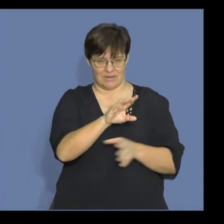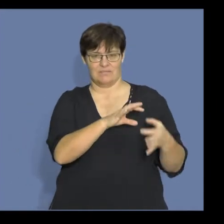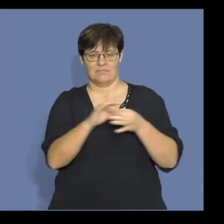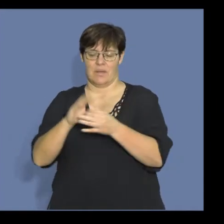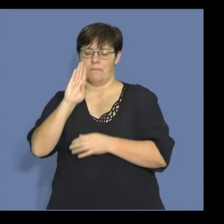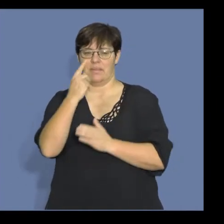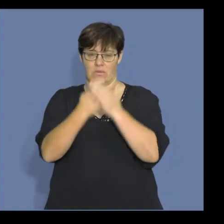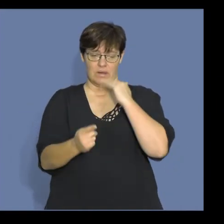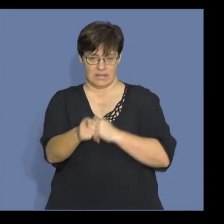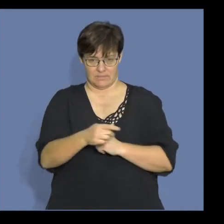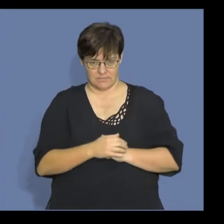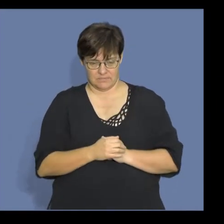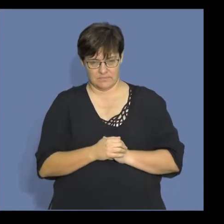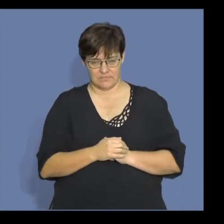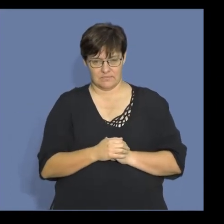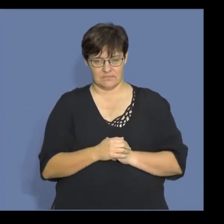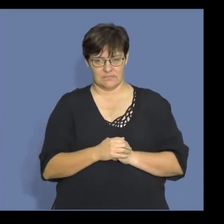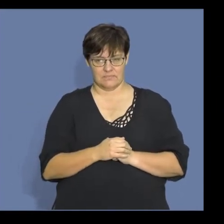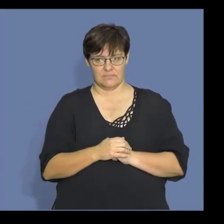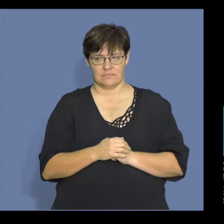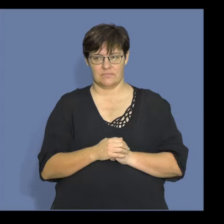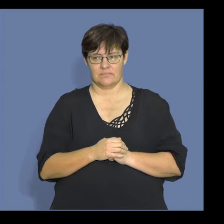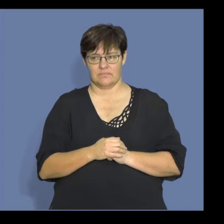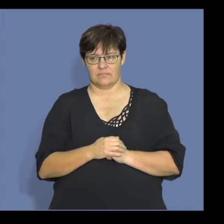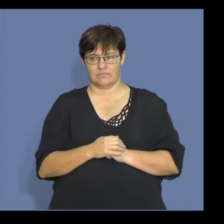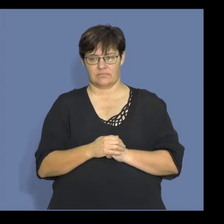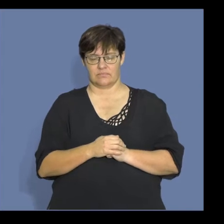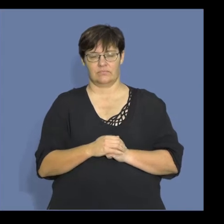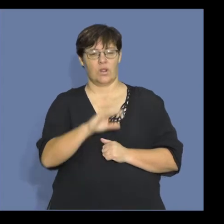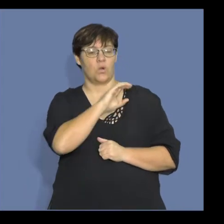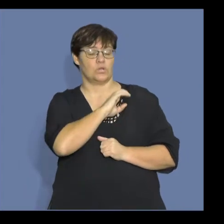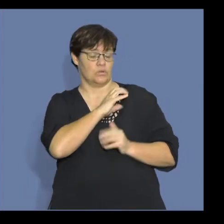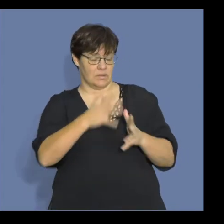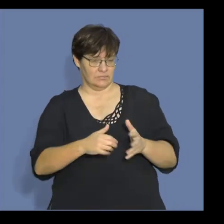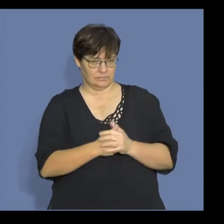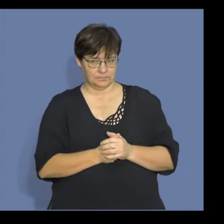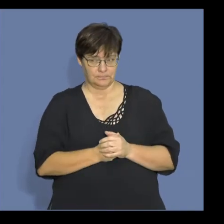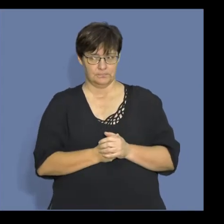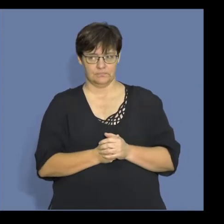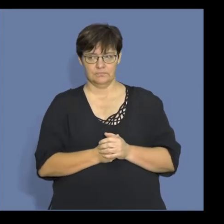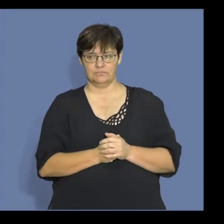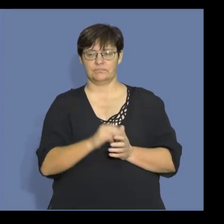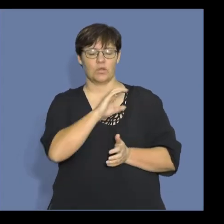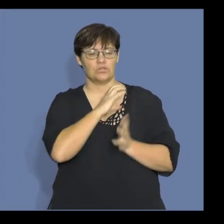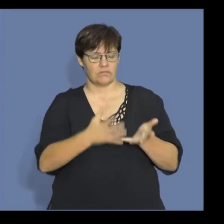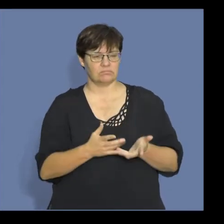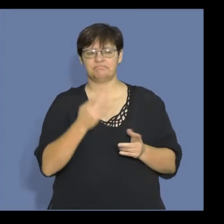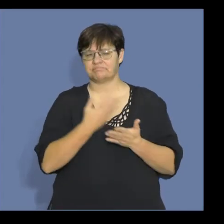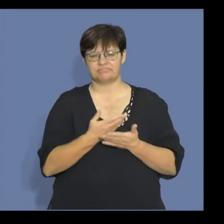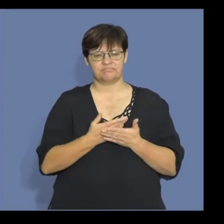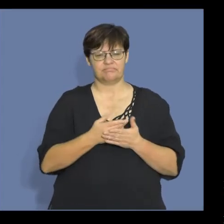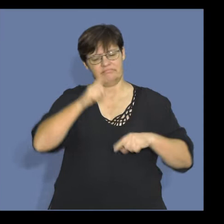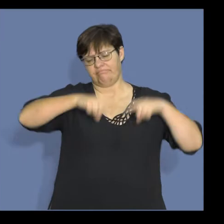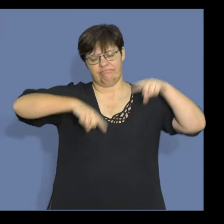So that would be B only. The next term is consumers. Again, consumers